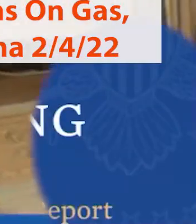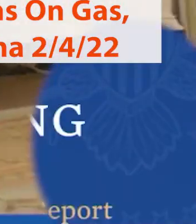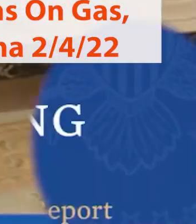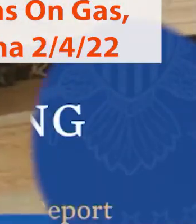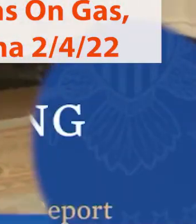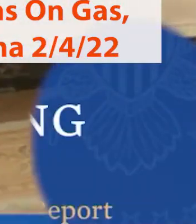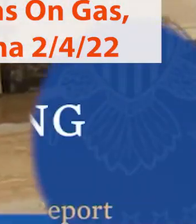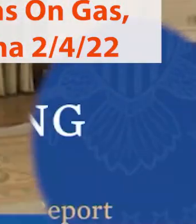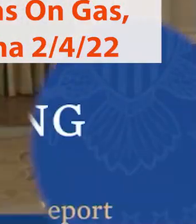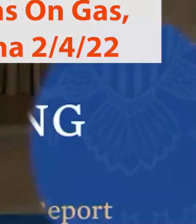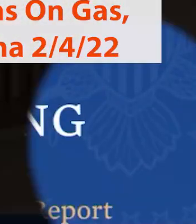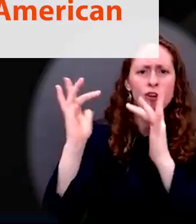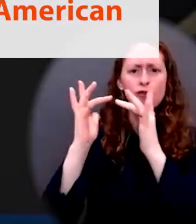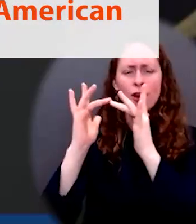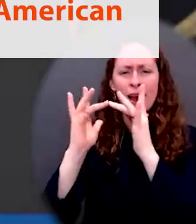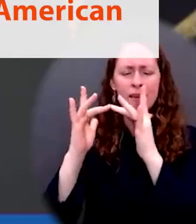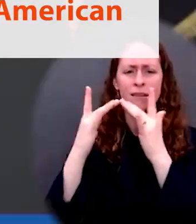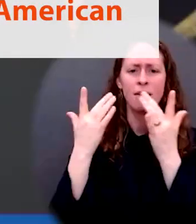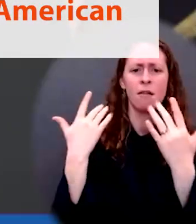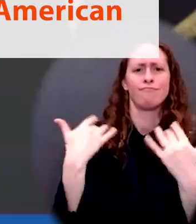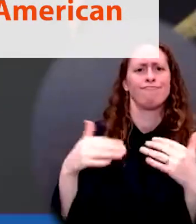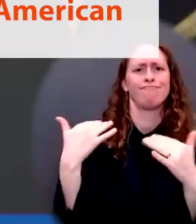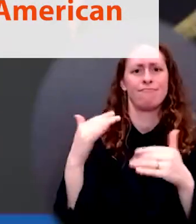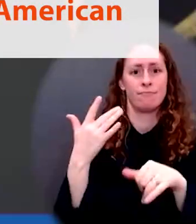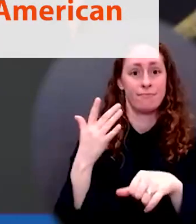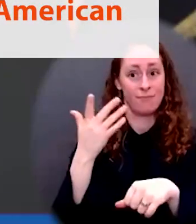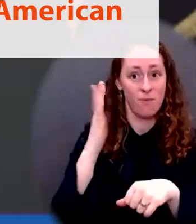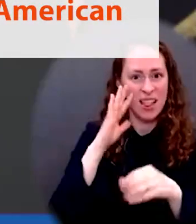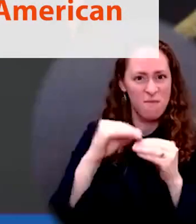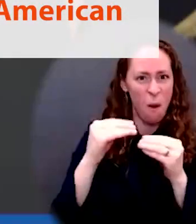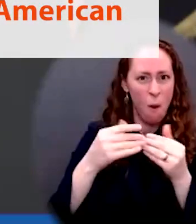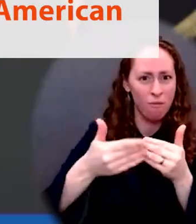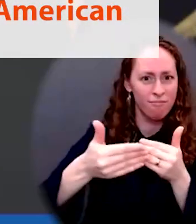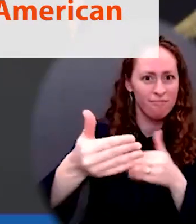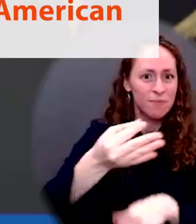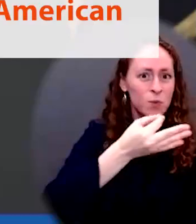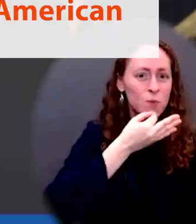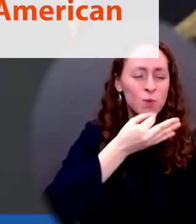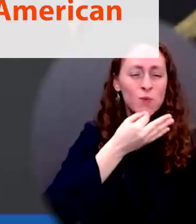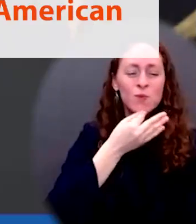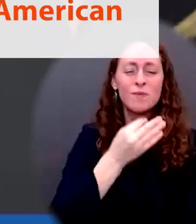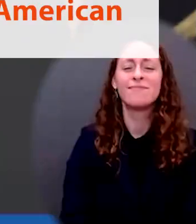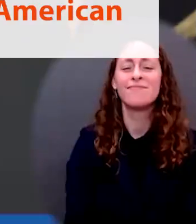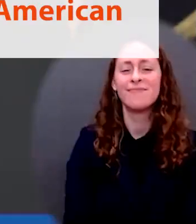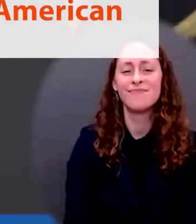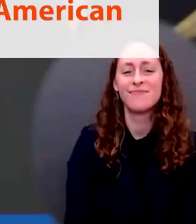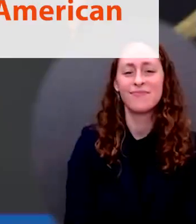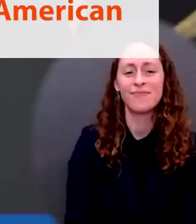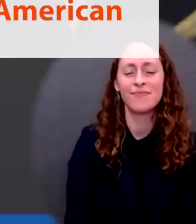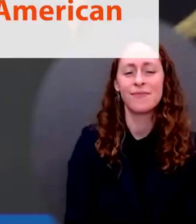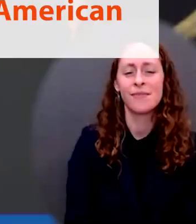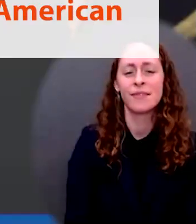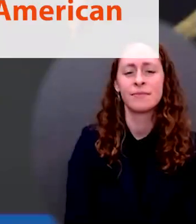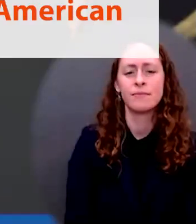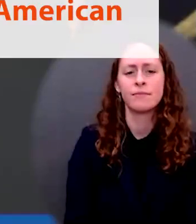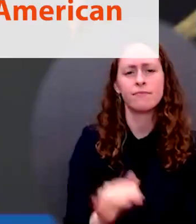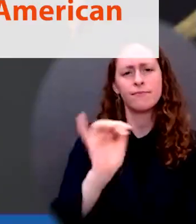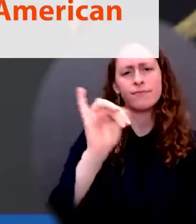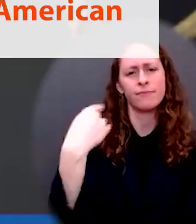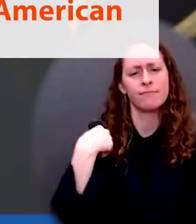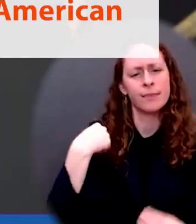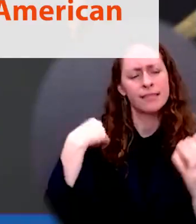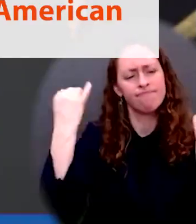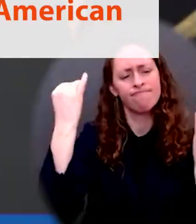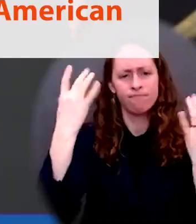Mr. President, your response to Putin and Xi, sir. And my decision at the outset of our administration to buy American. It's always